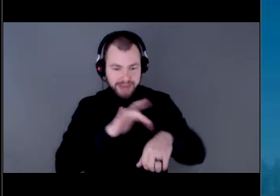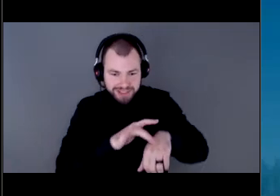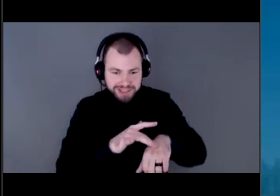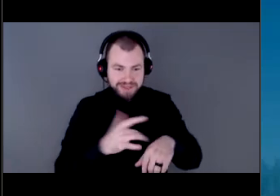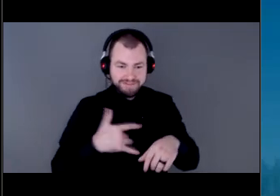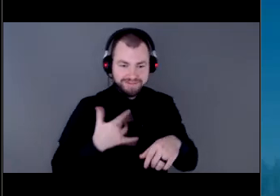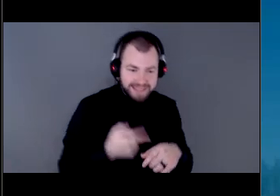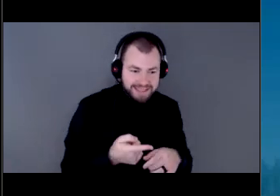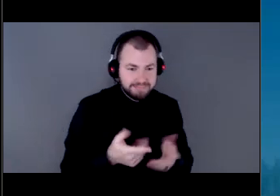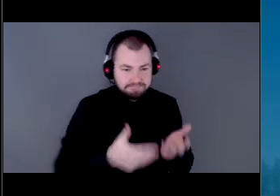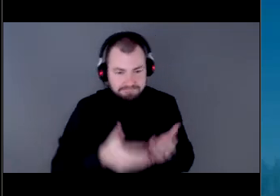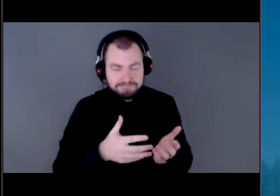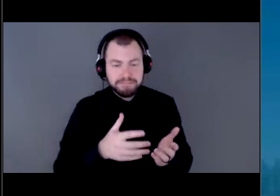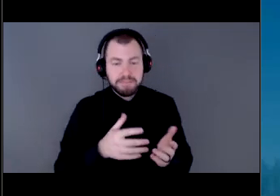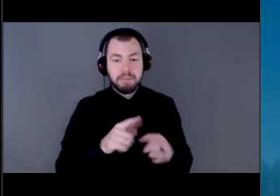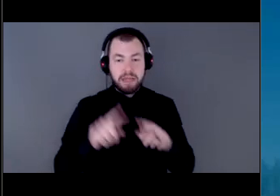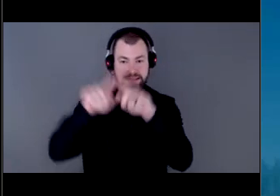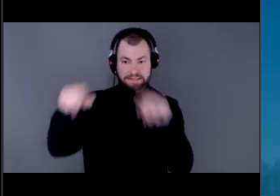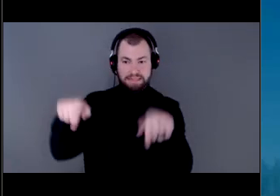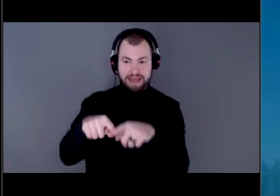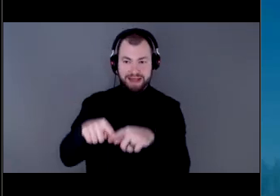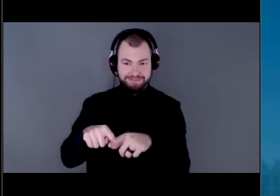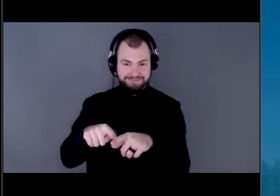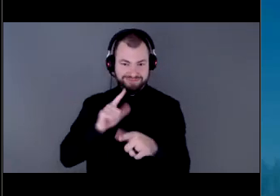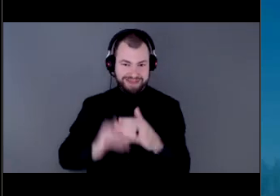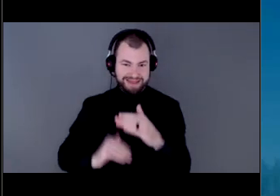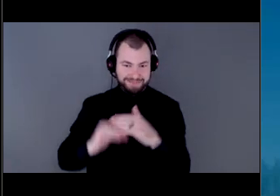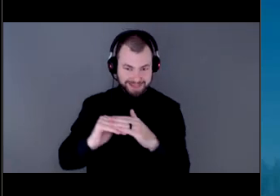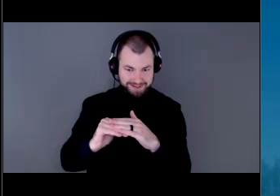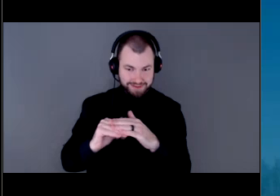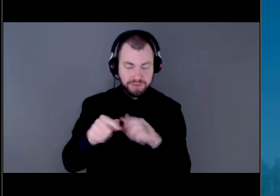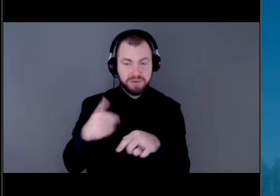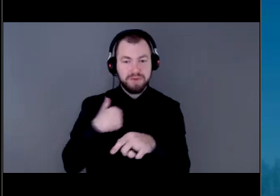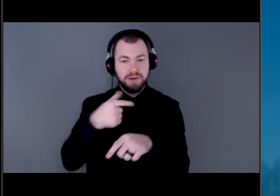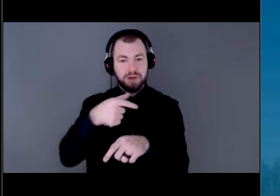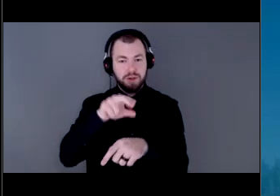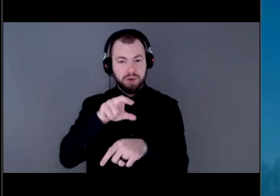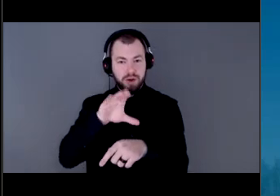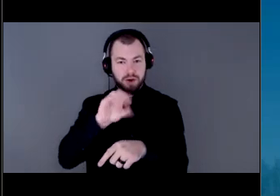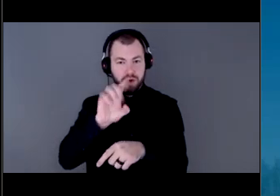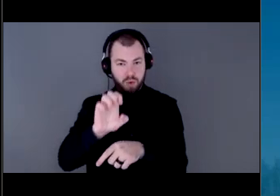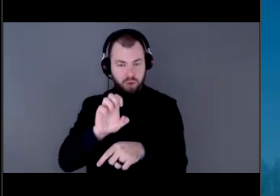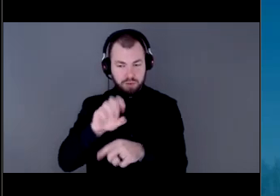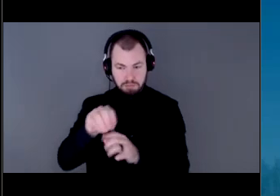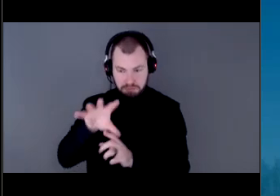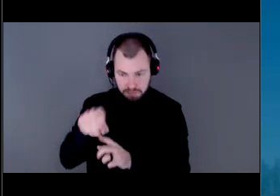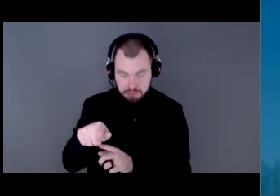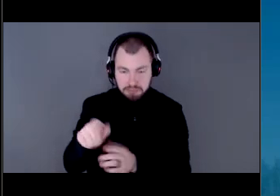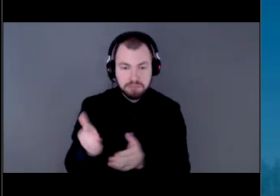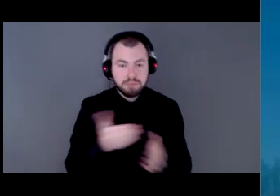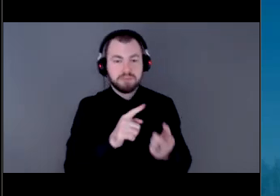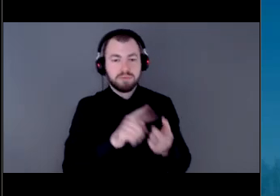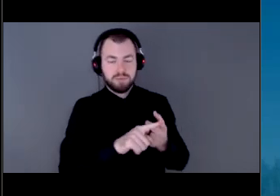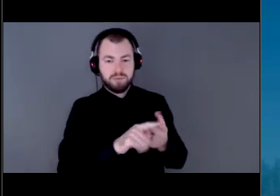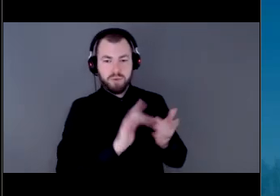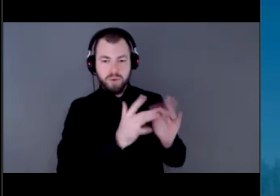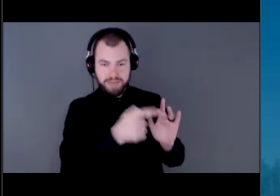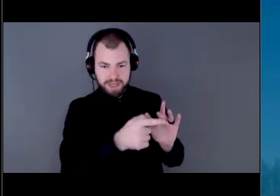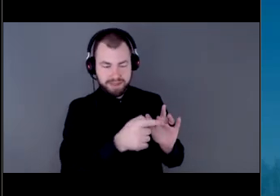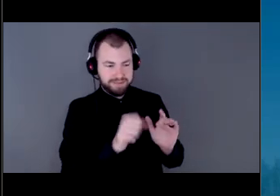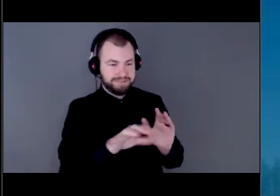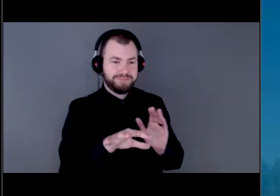so much with signs. And so we have a QR code that takes you to the Love Maine Waters website where it's sort of choose your own adventure. How far